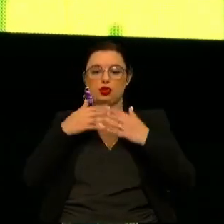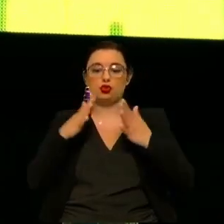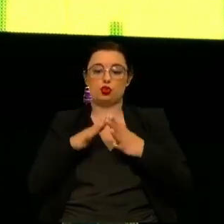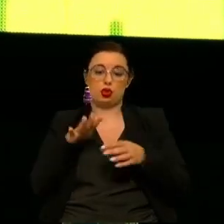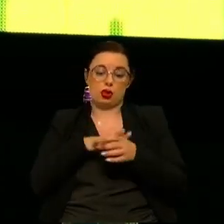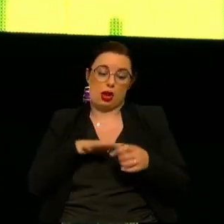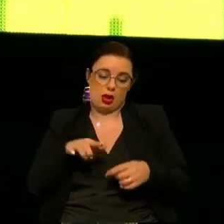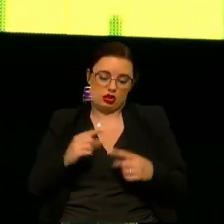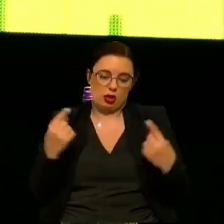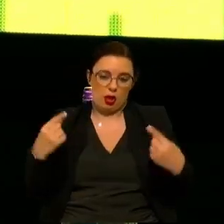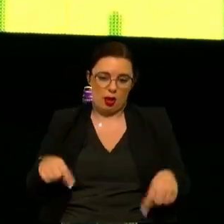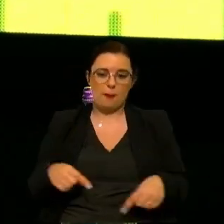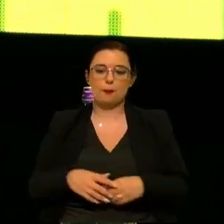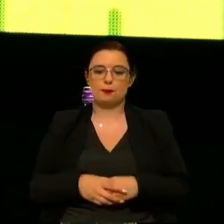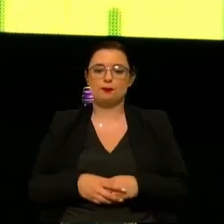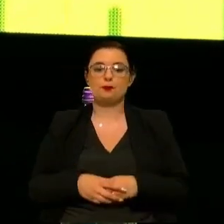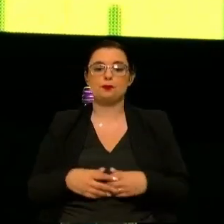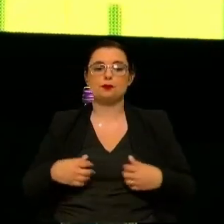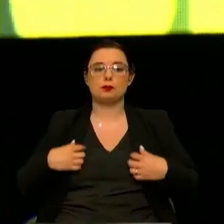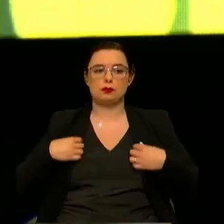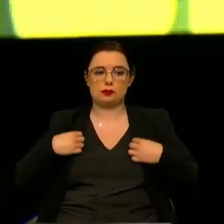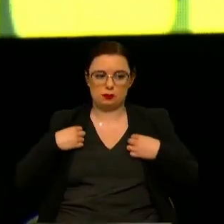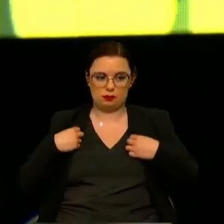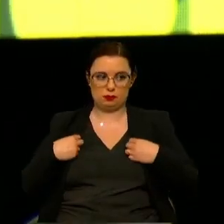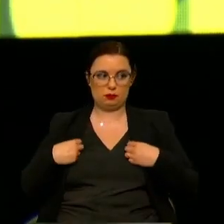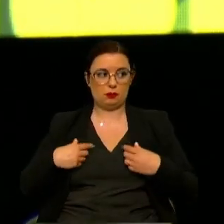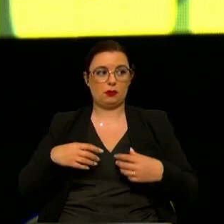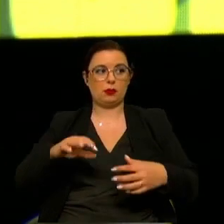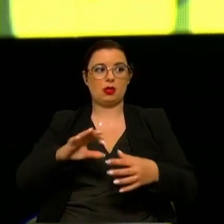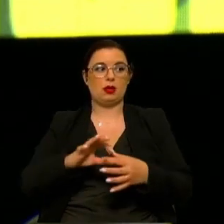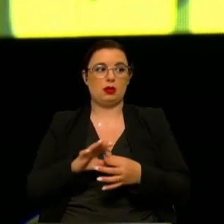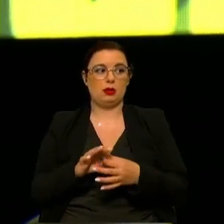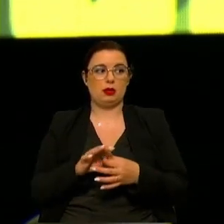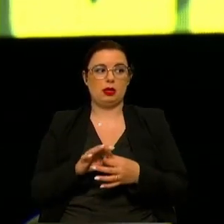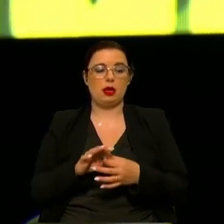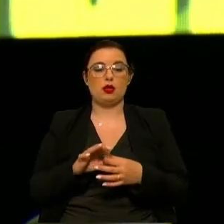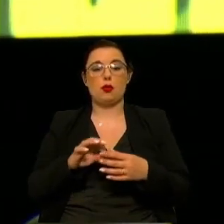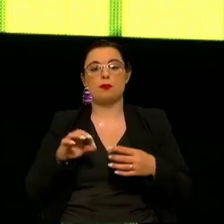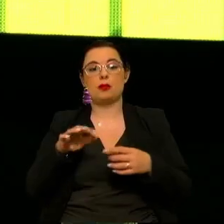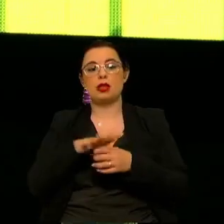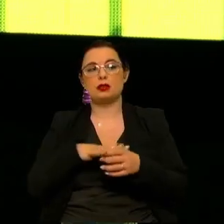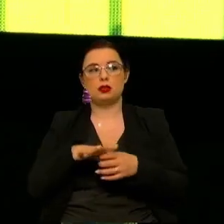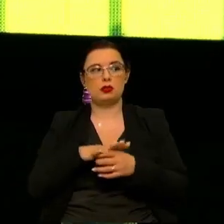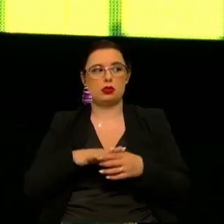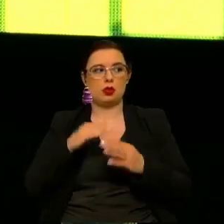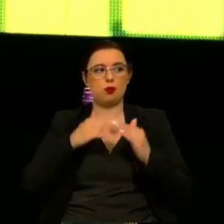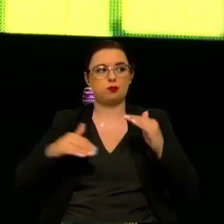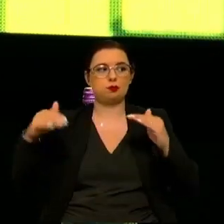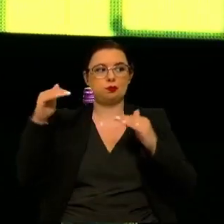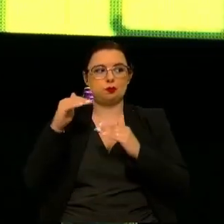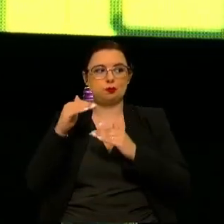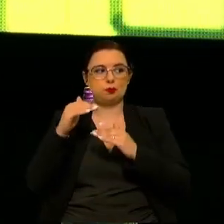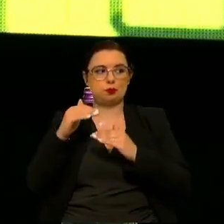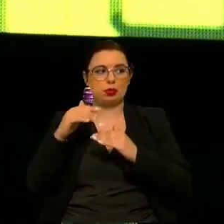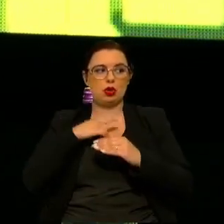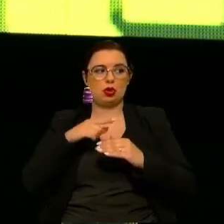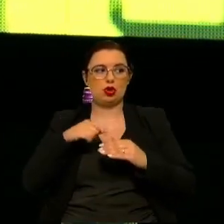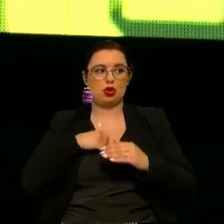resulting on the doctrine, as a result of the doctrine. Now, on